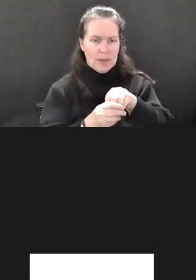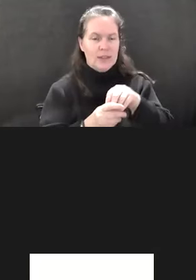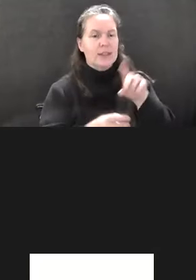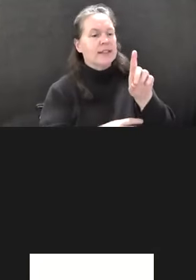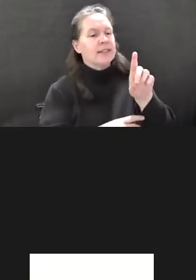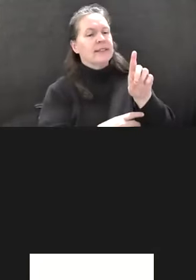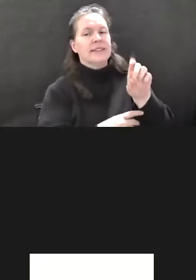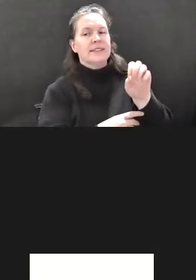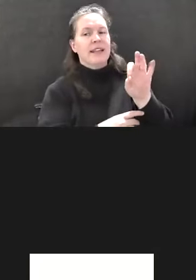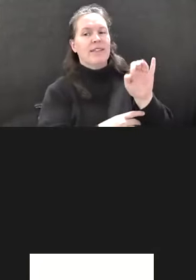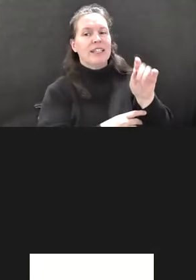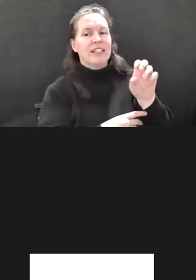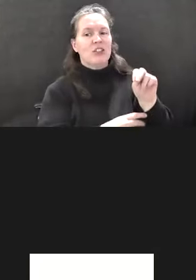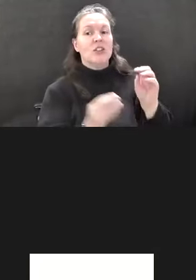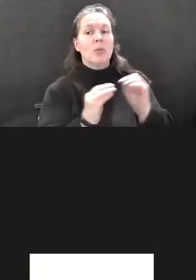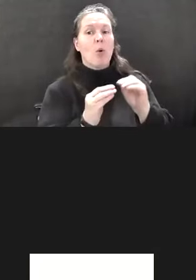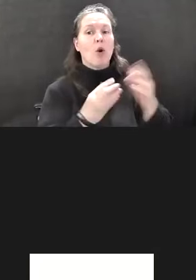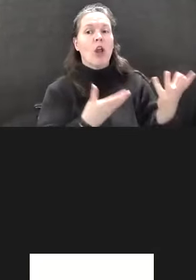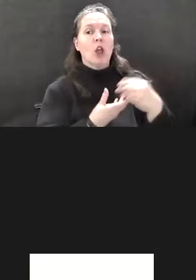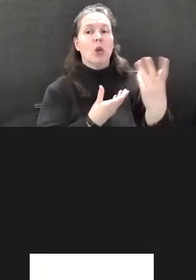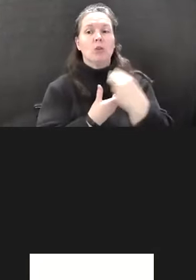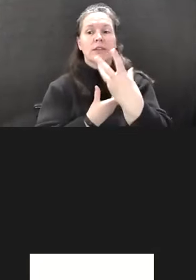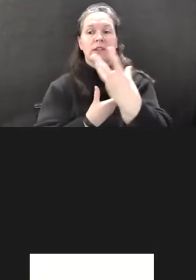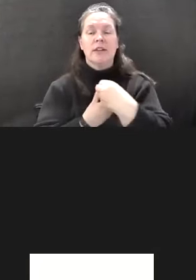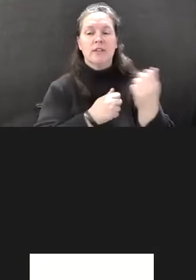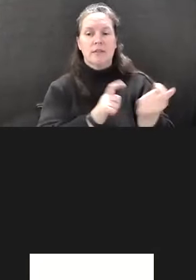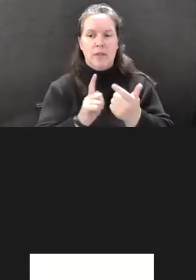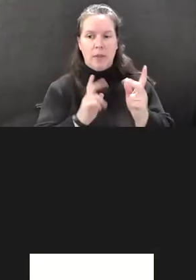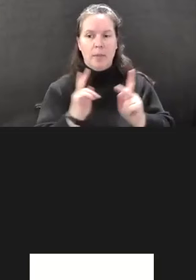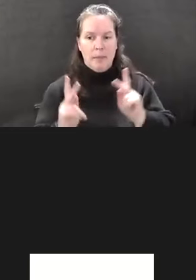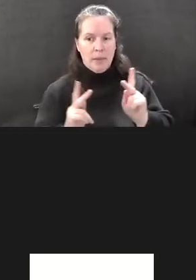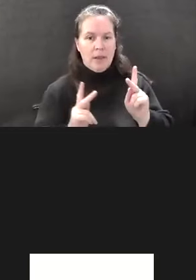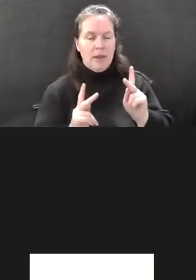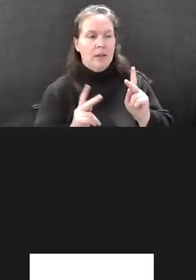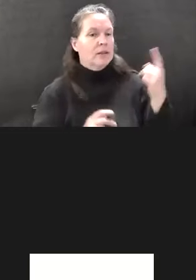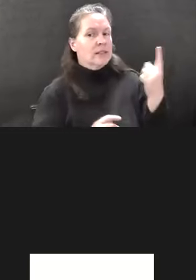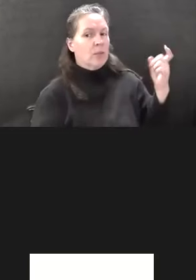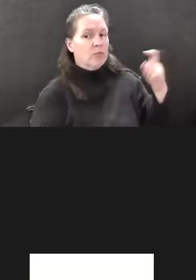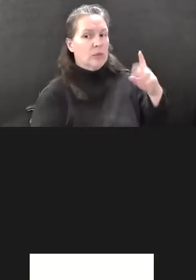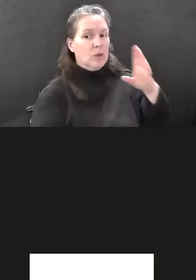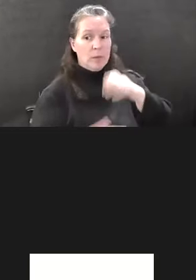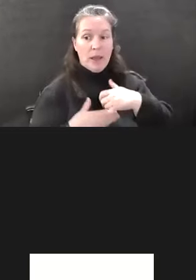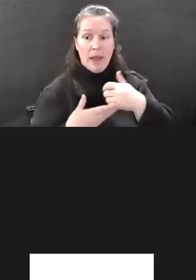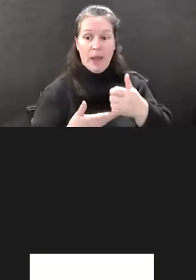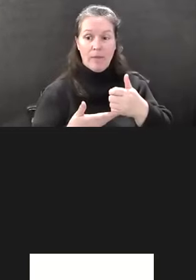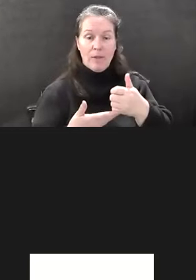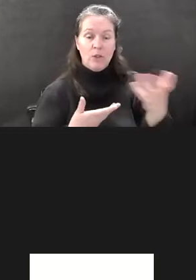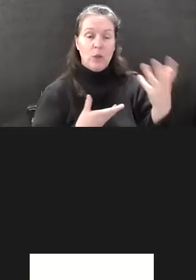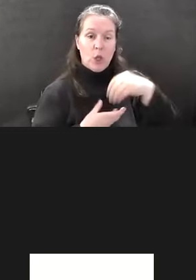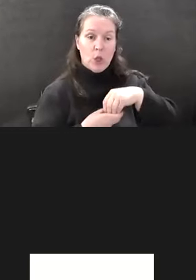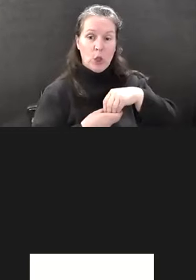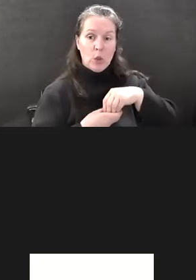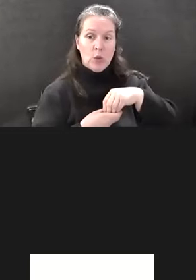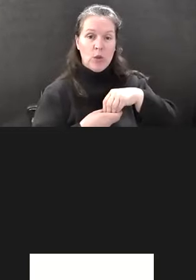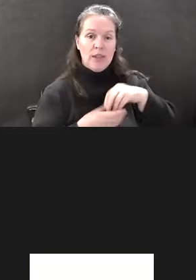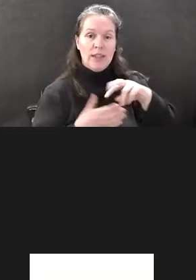definitions that are more inclusive. Someone said, would it be helpful to include a definition of health equity